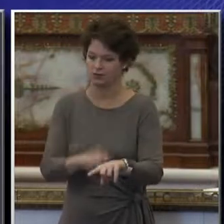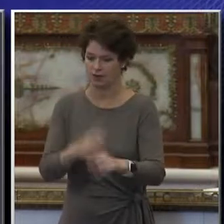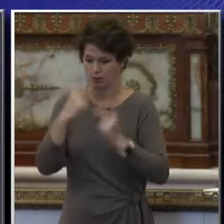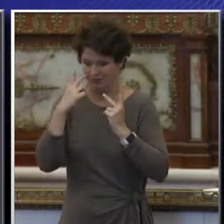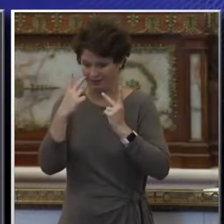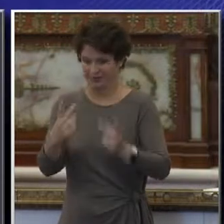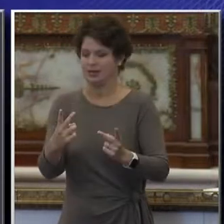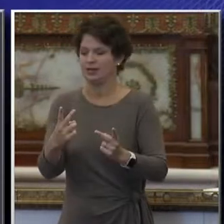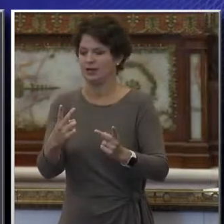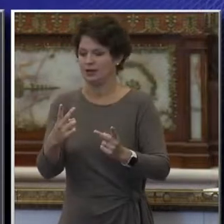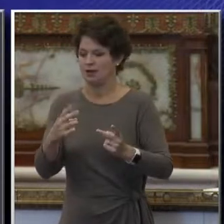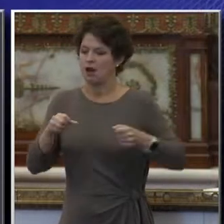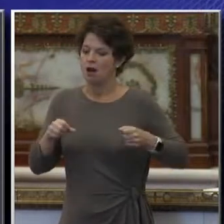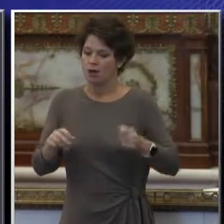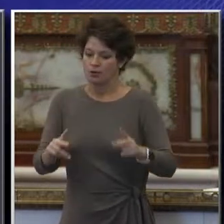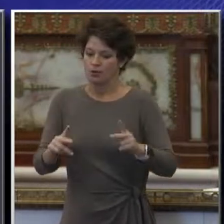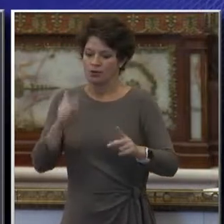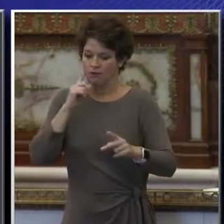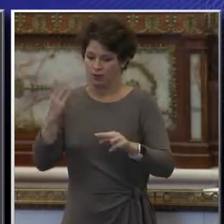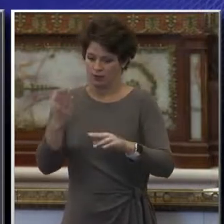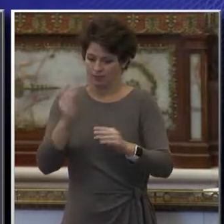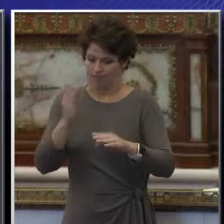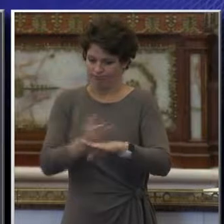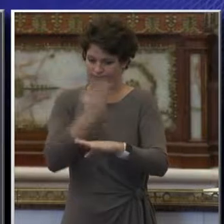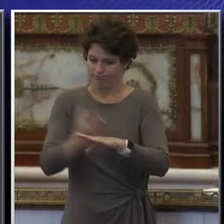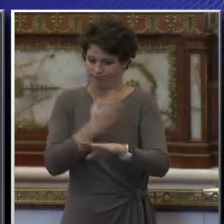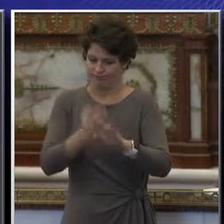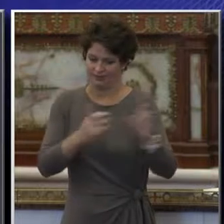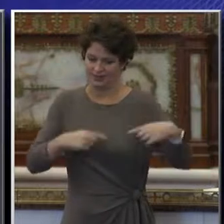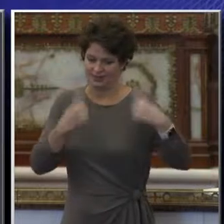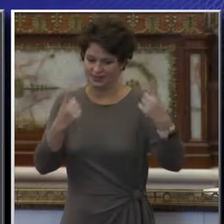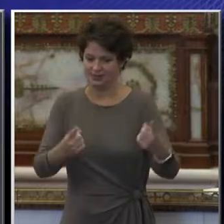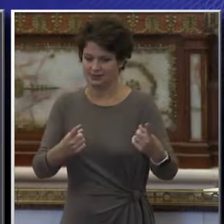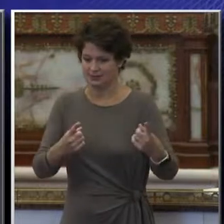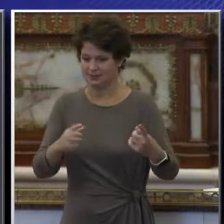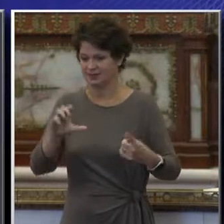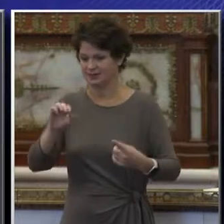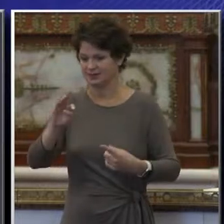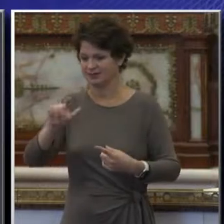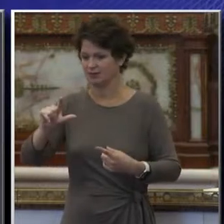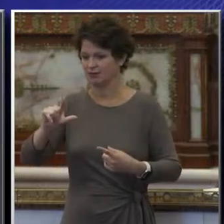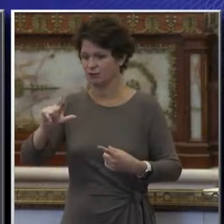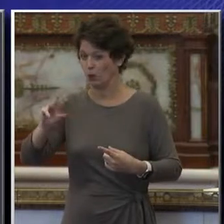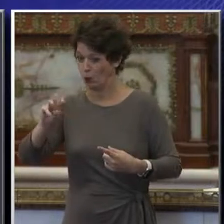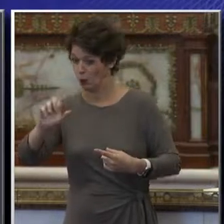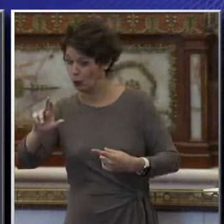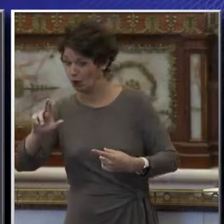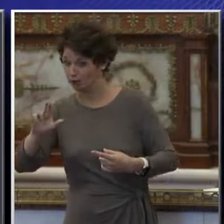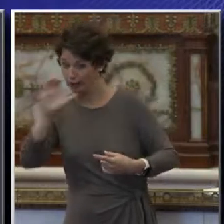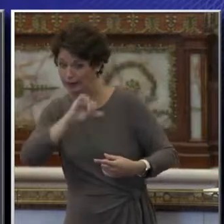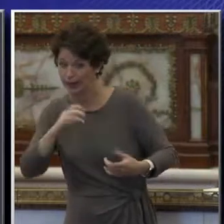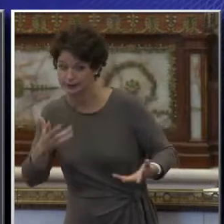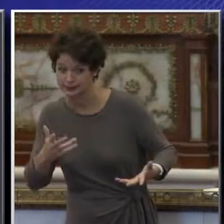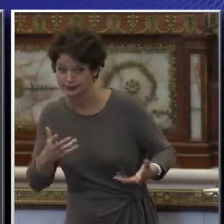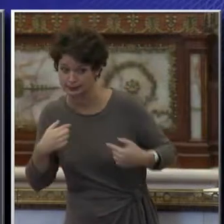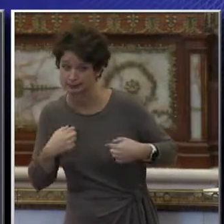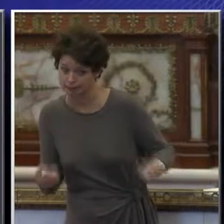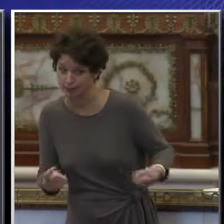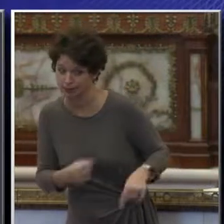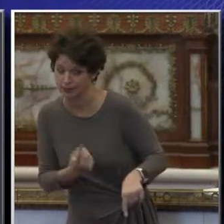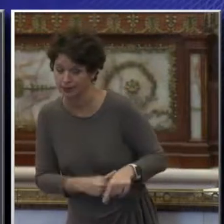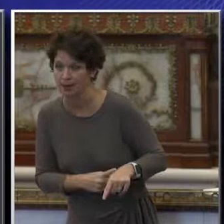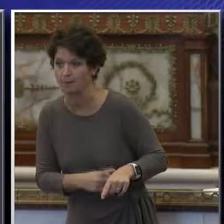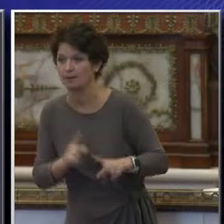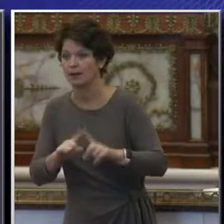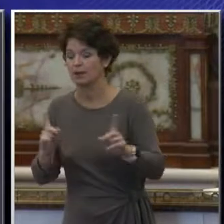seen an opportunity for redevelopment since the Civil War, I guess. And that, you know,